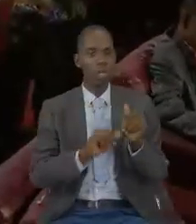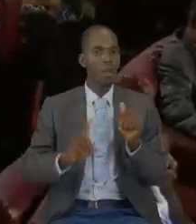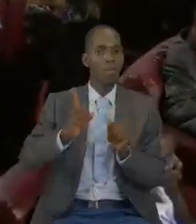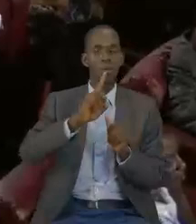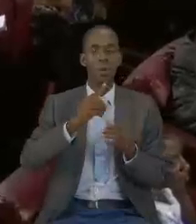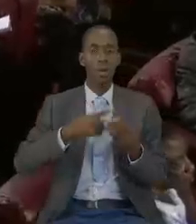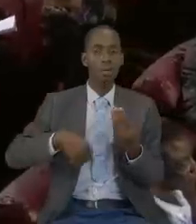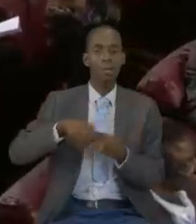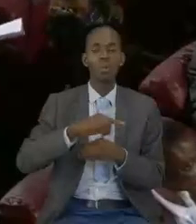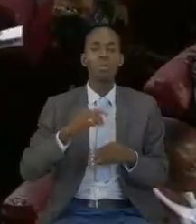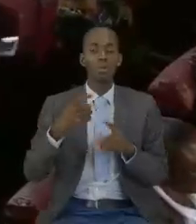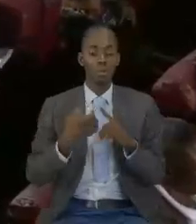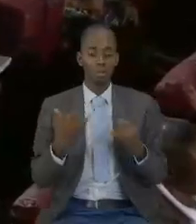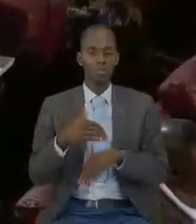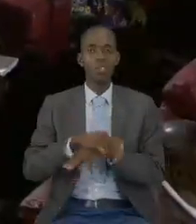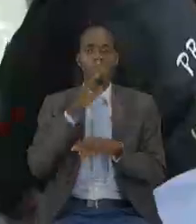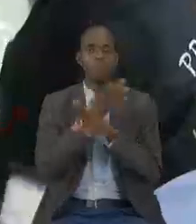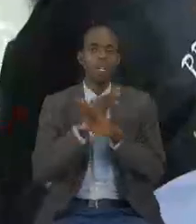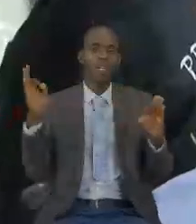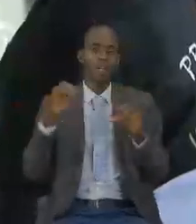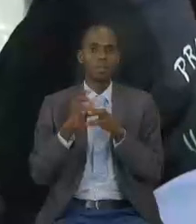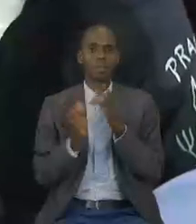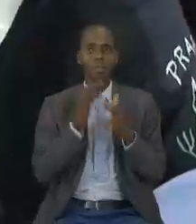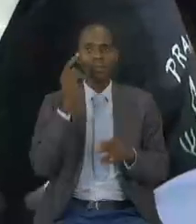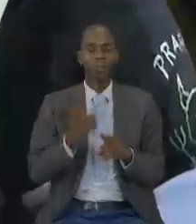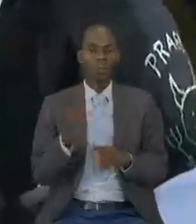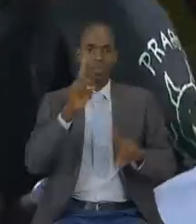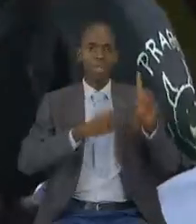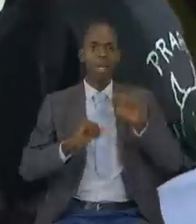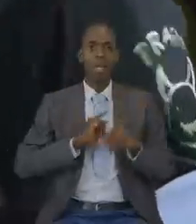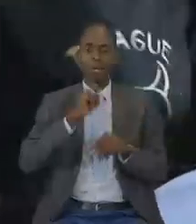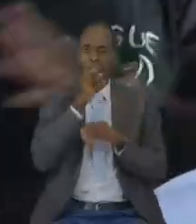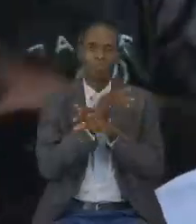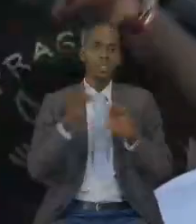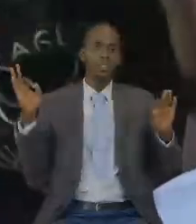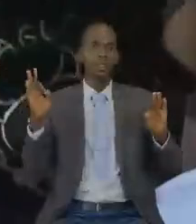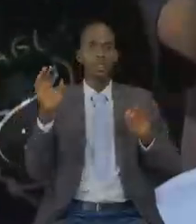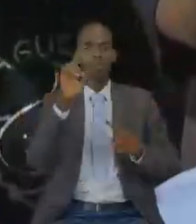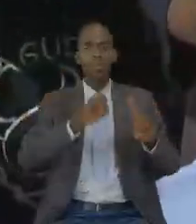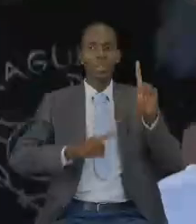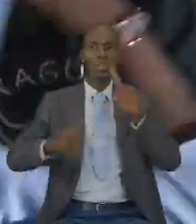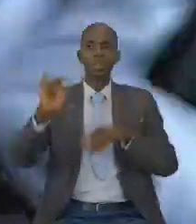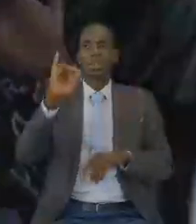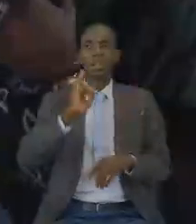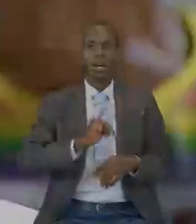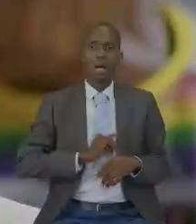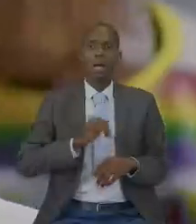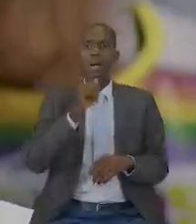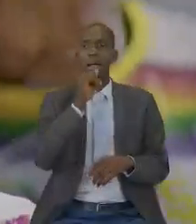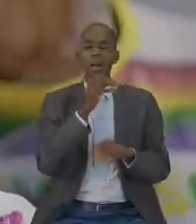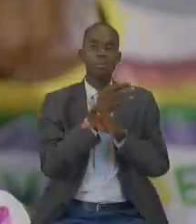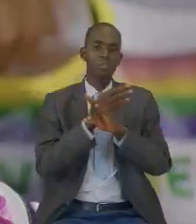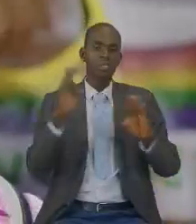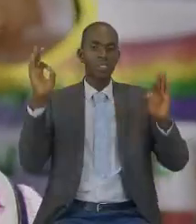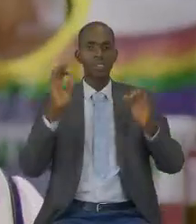from tonight, you're free. I am free. Say it for yourself, I am free. He